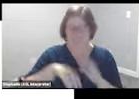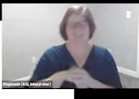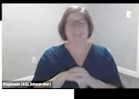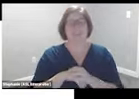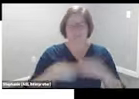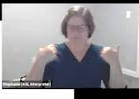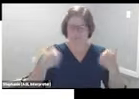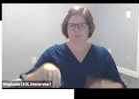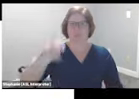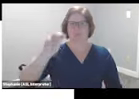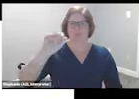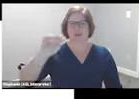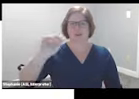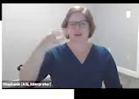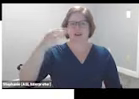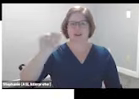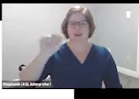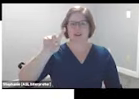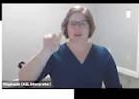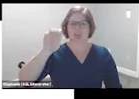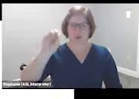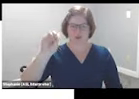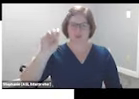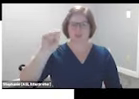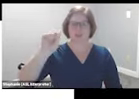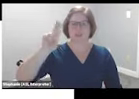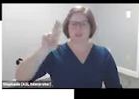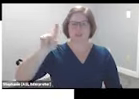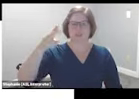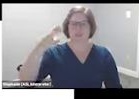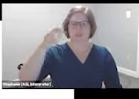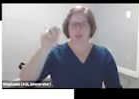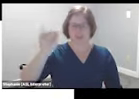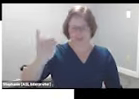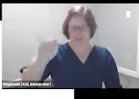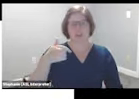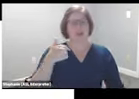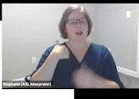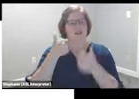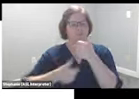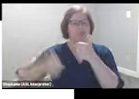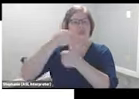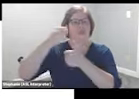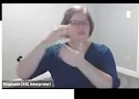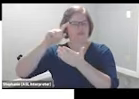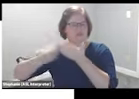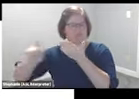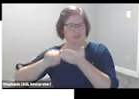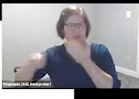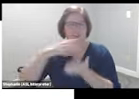name is Mahadeo Sukhai. I am the Head of Research and Chief Accessibility Officer for the Canadian National Institute for the Blind, an